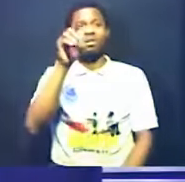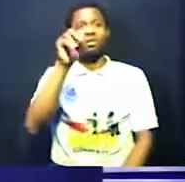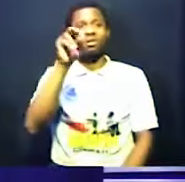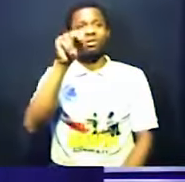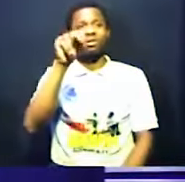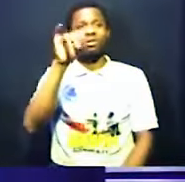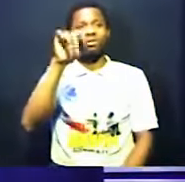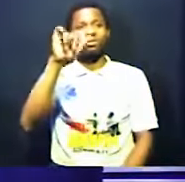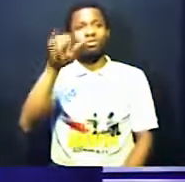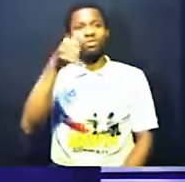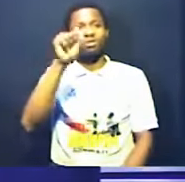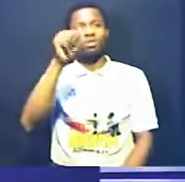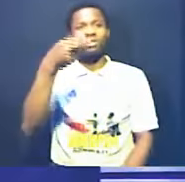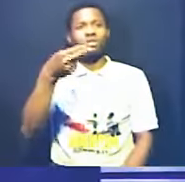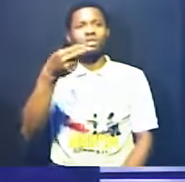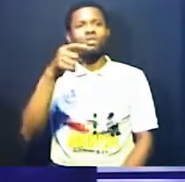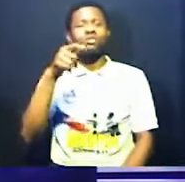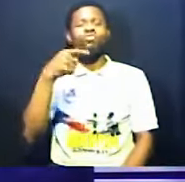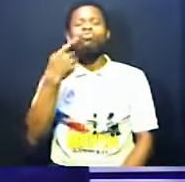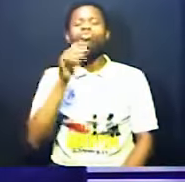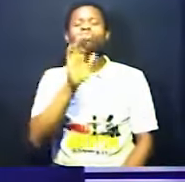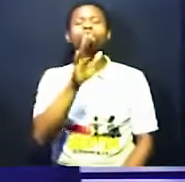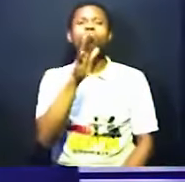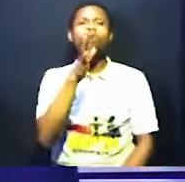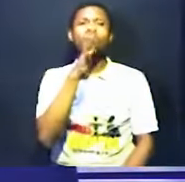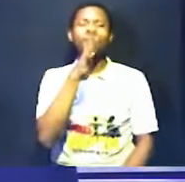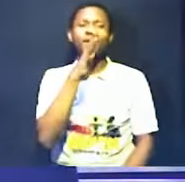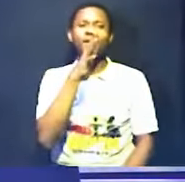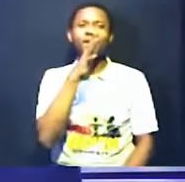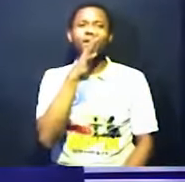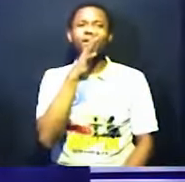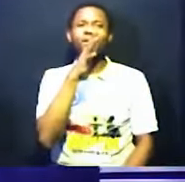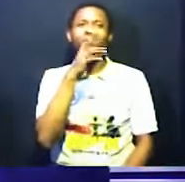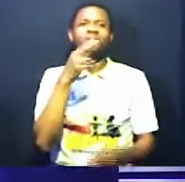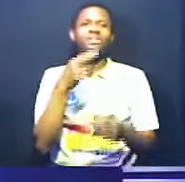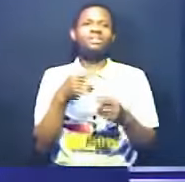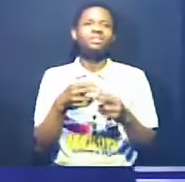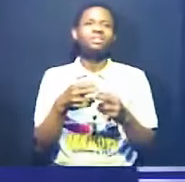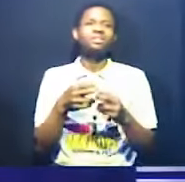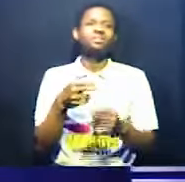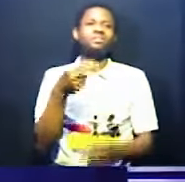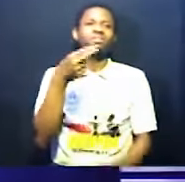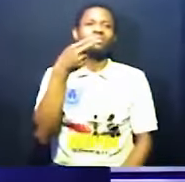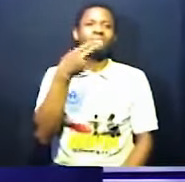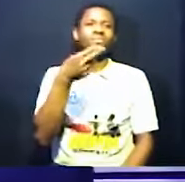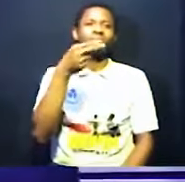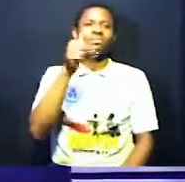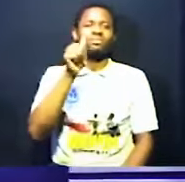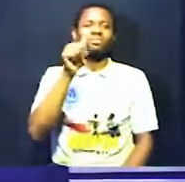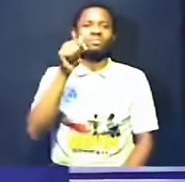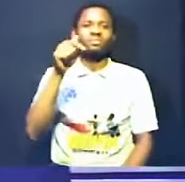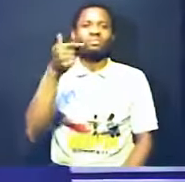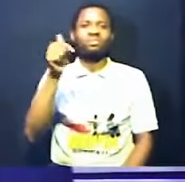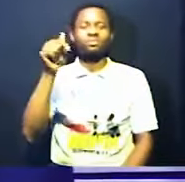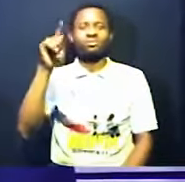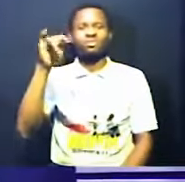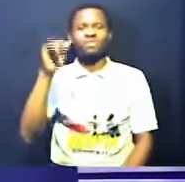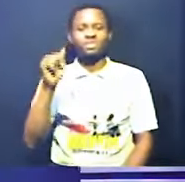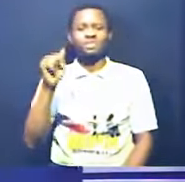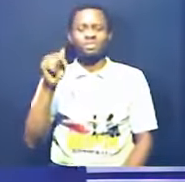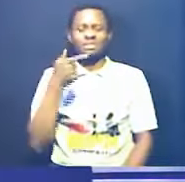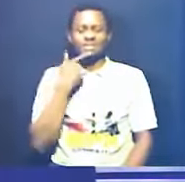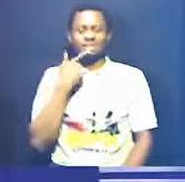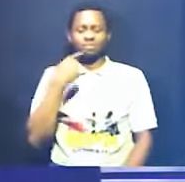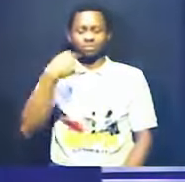himself forward and said, I will be king. So he got chariots and horses ready, with